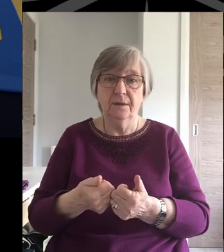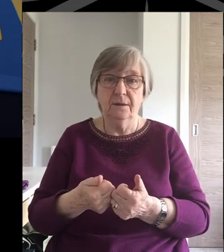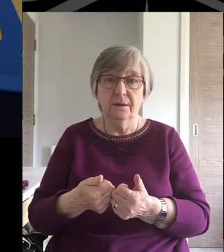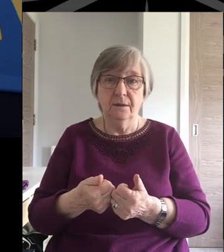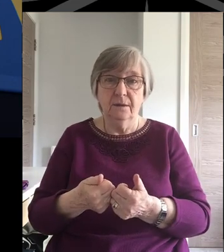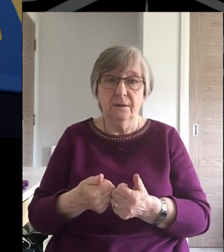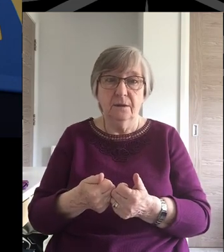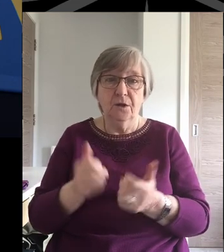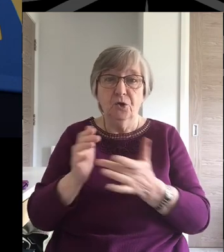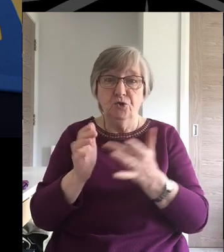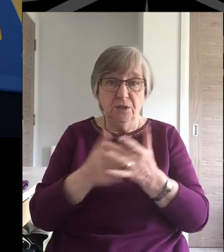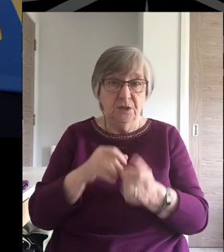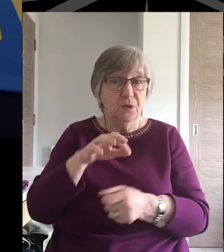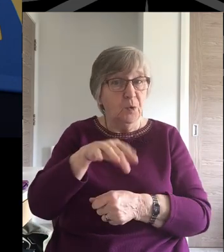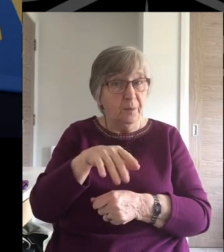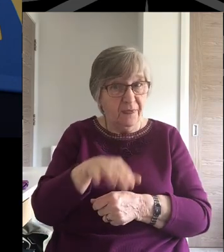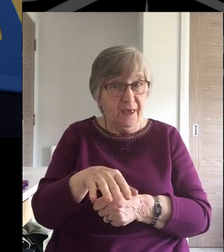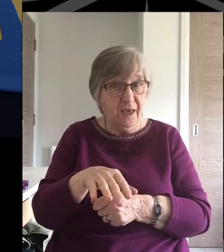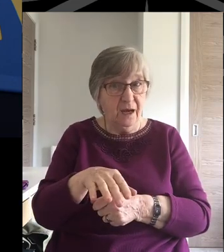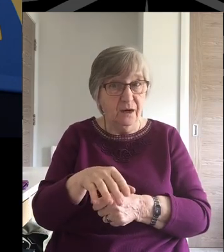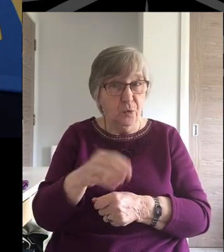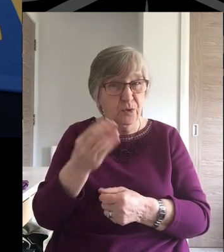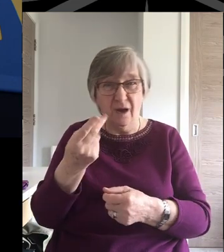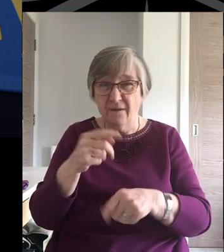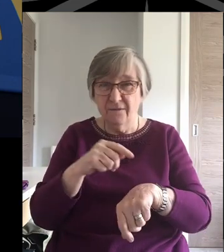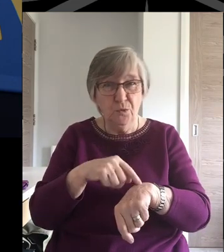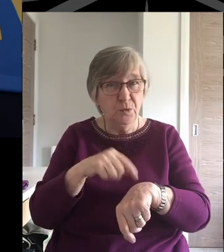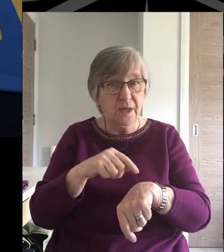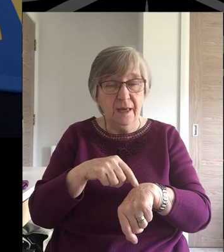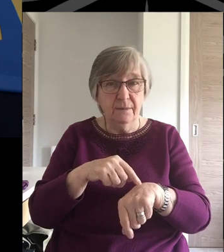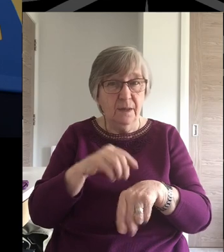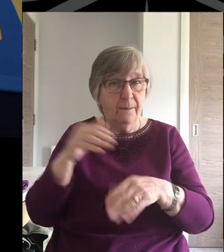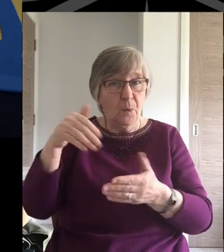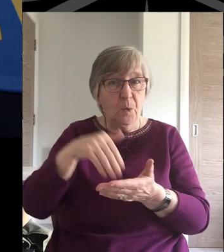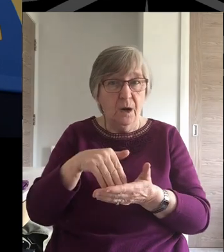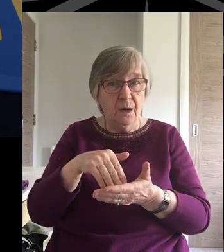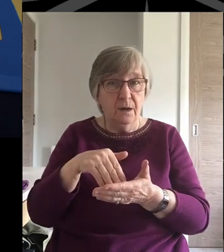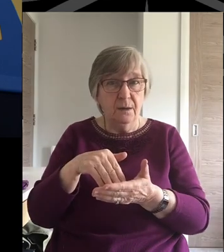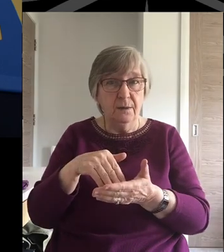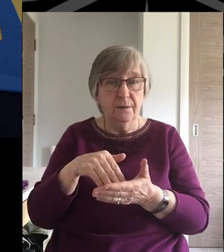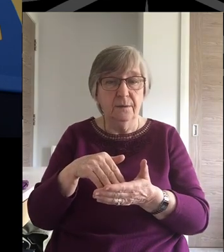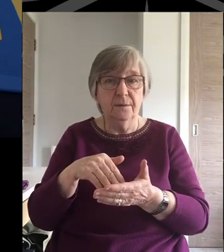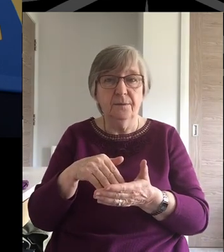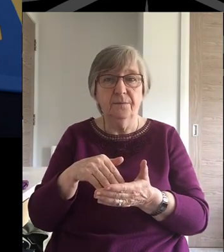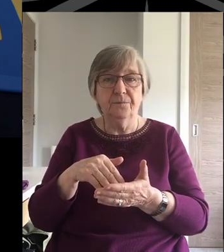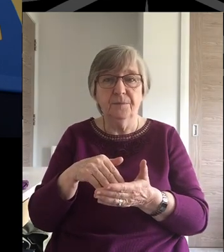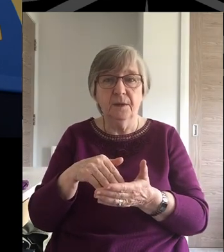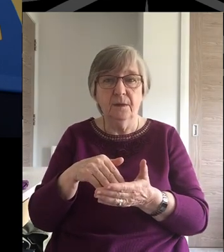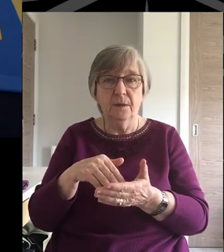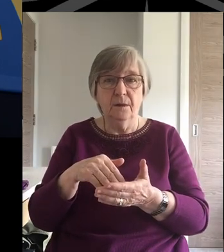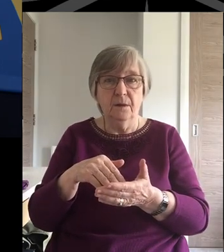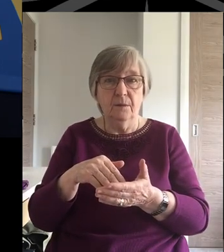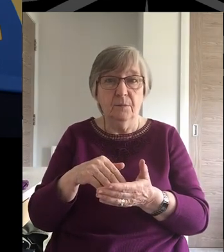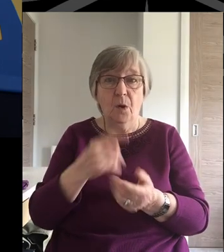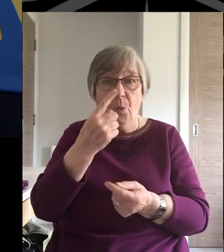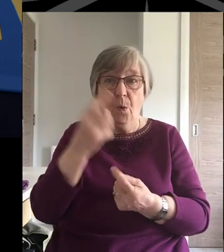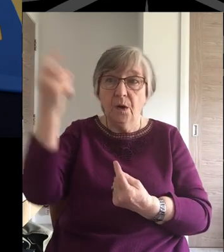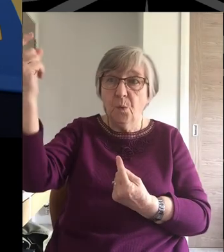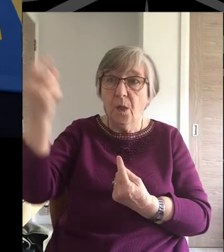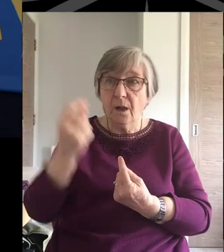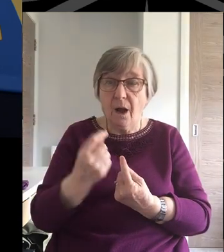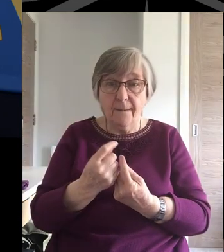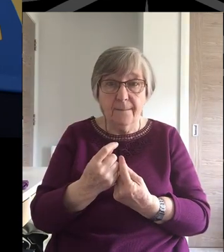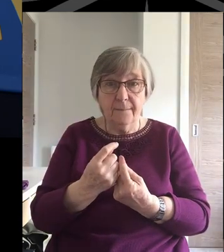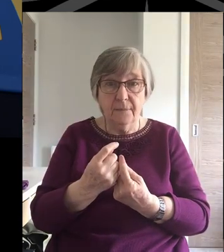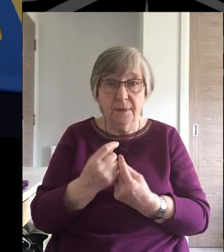was only going to be with his followers in the flesh for a short time beyond that. But one was coming to replace